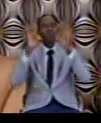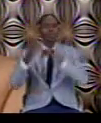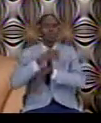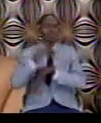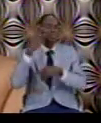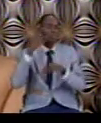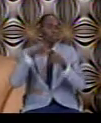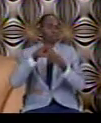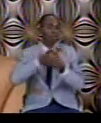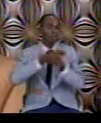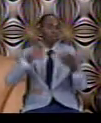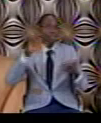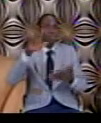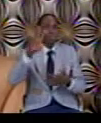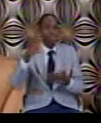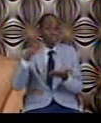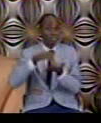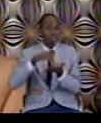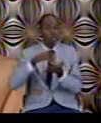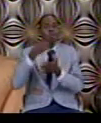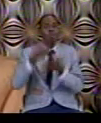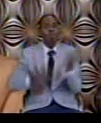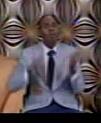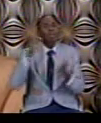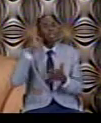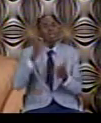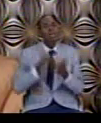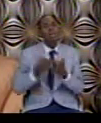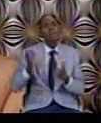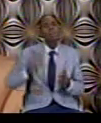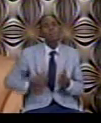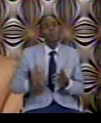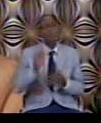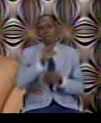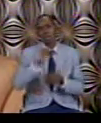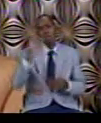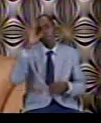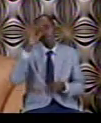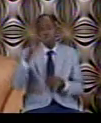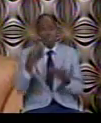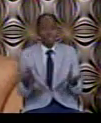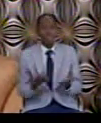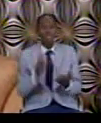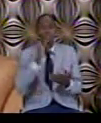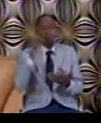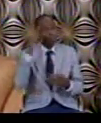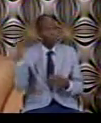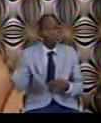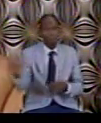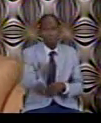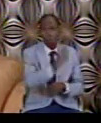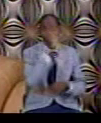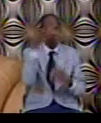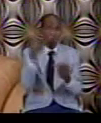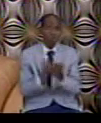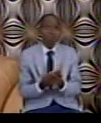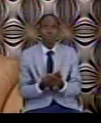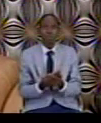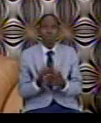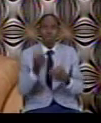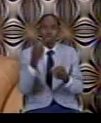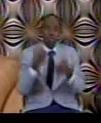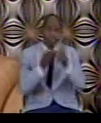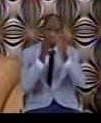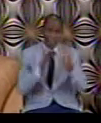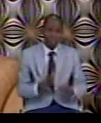For what shall it profit a man? He was talking to every disciple. What shall it profit a disciple? He was talking to every